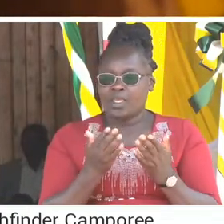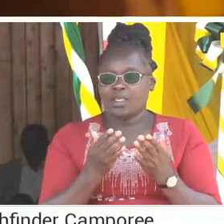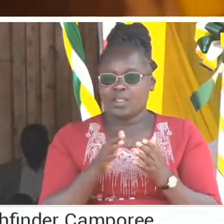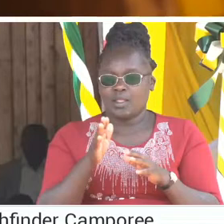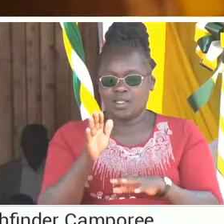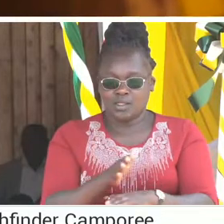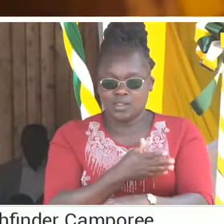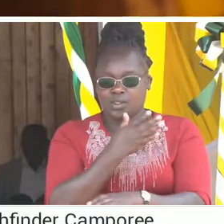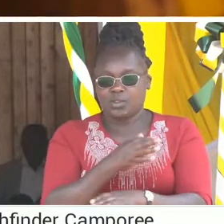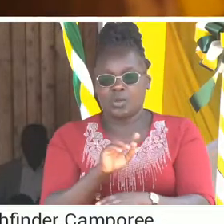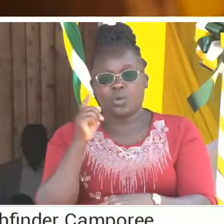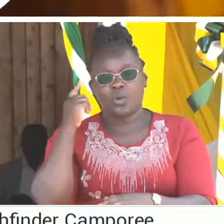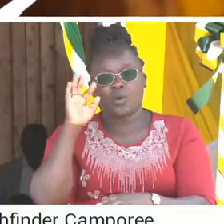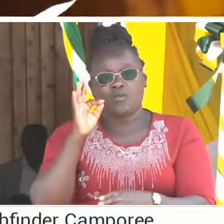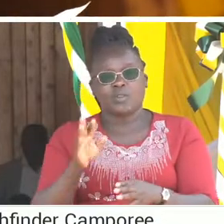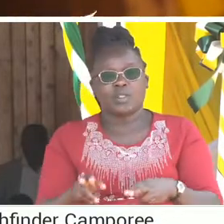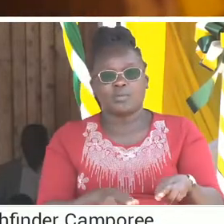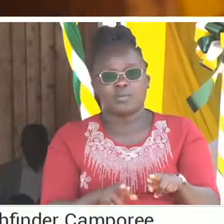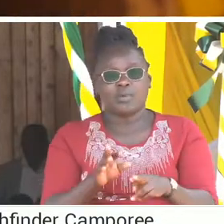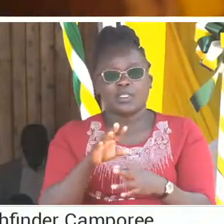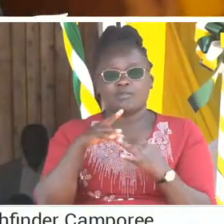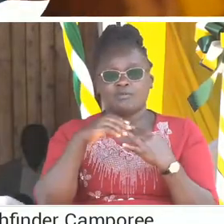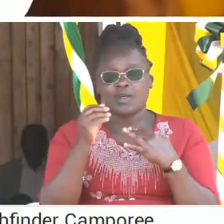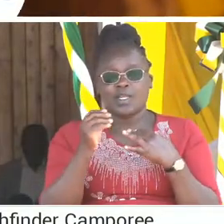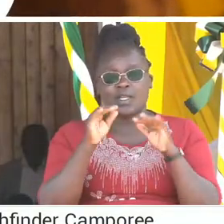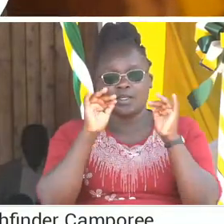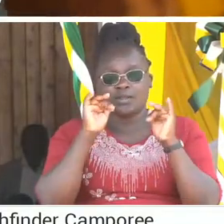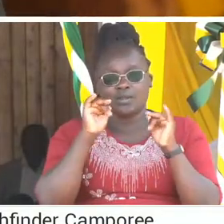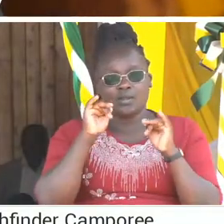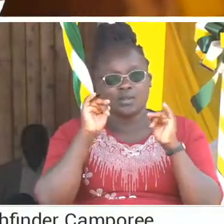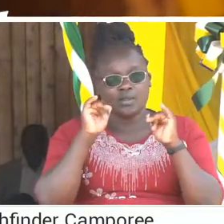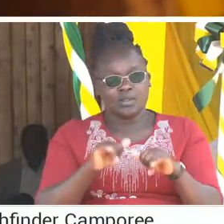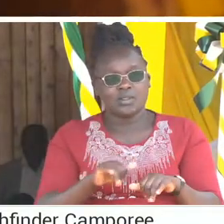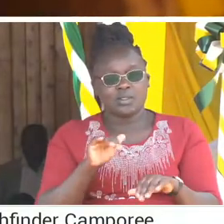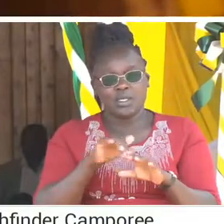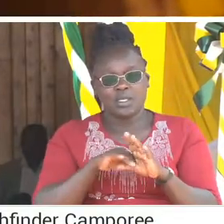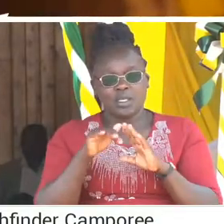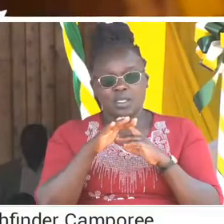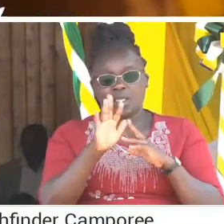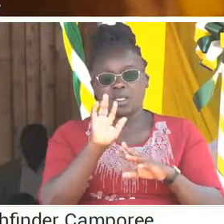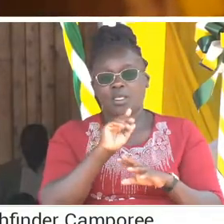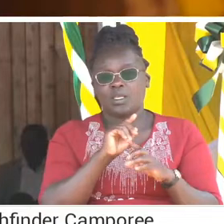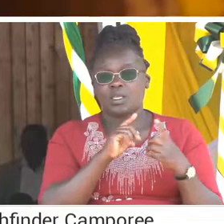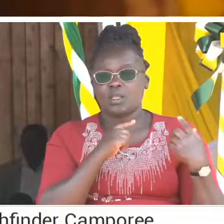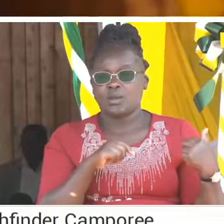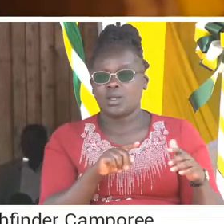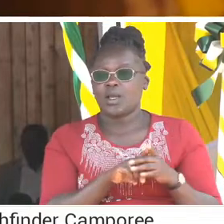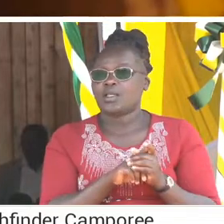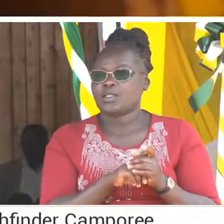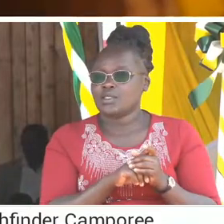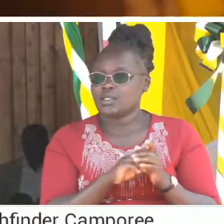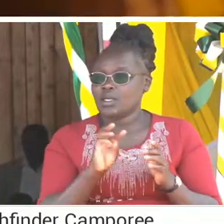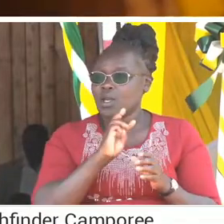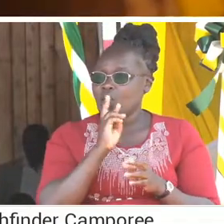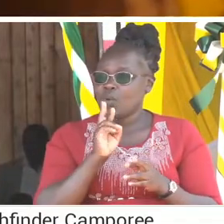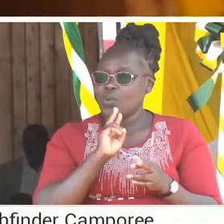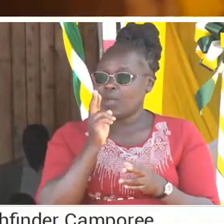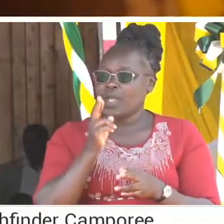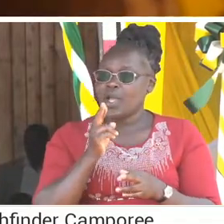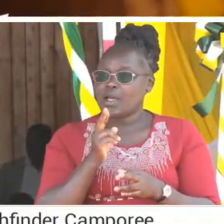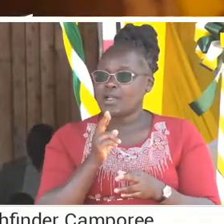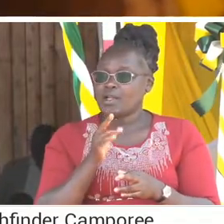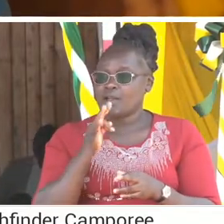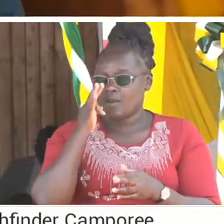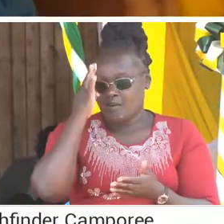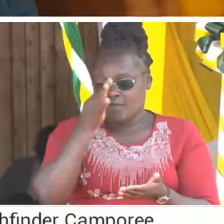we are the Pathfinder strong, the servants of God we are, faithful as we march along